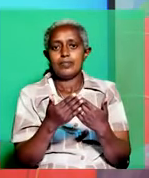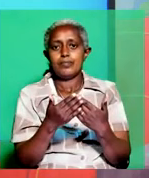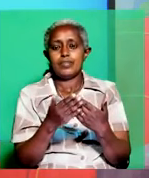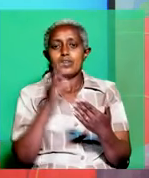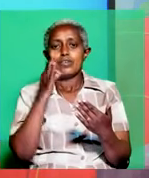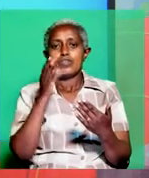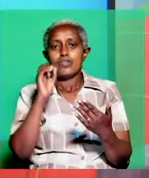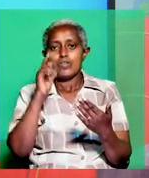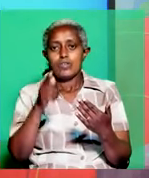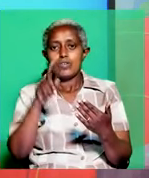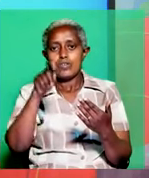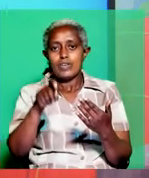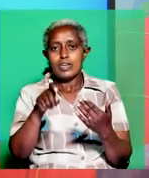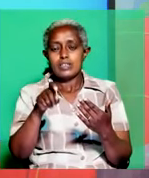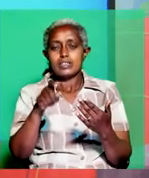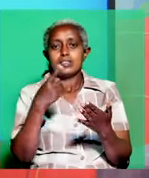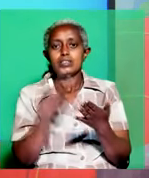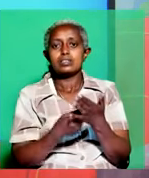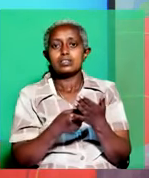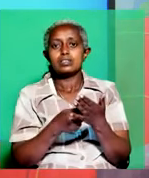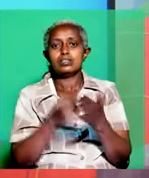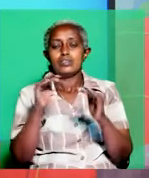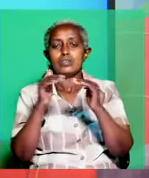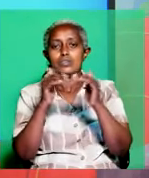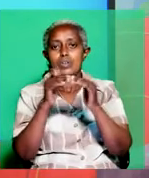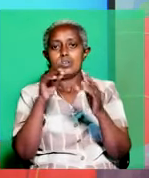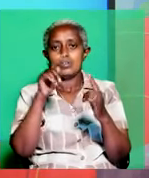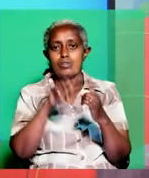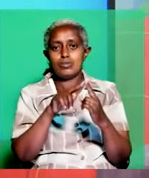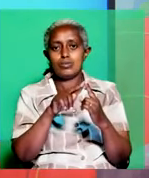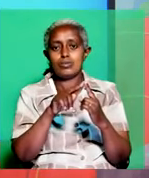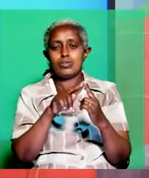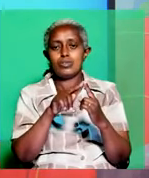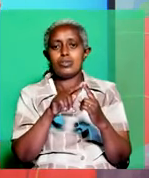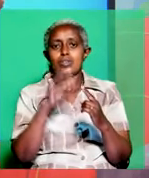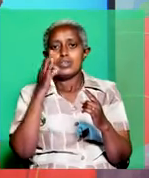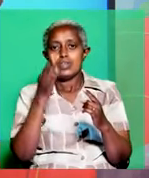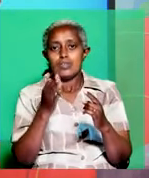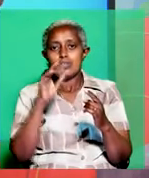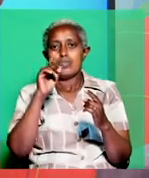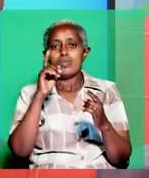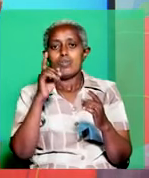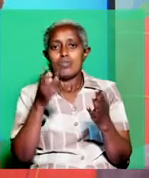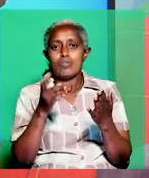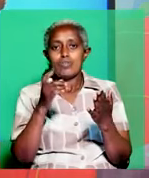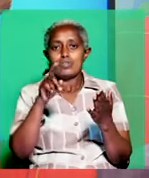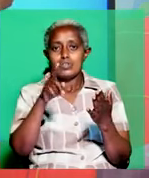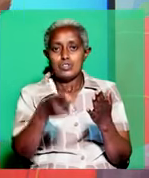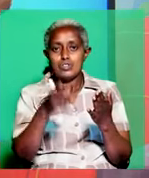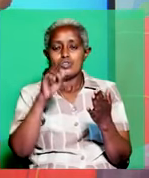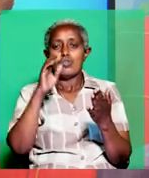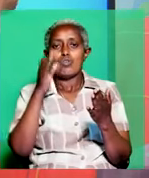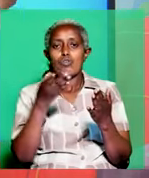fog of x. This is equivalent to this f of g